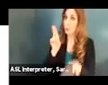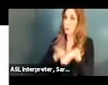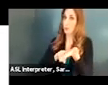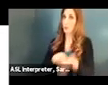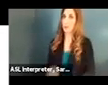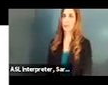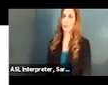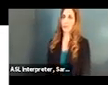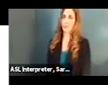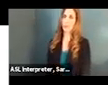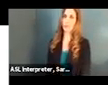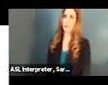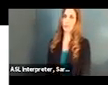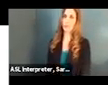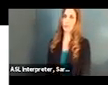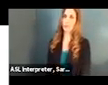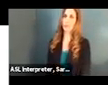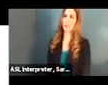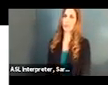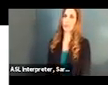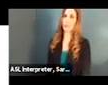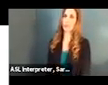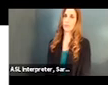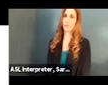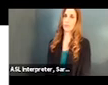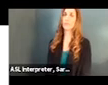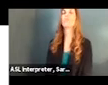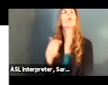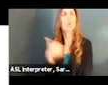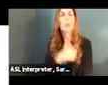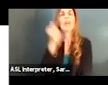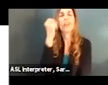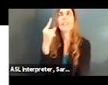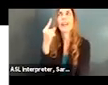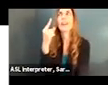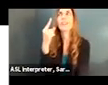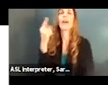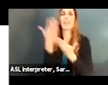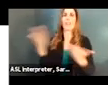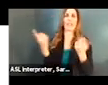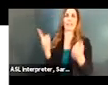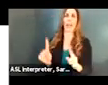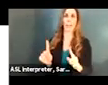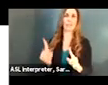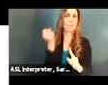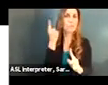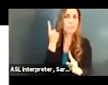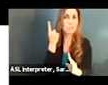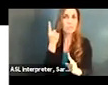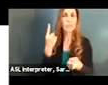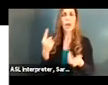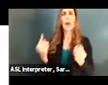And I will say that we understand that things happen. And it's really more